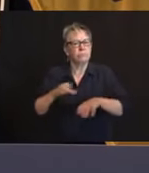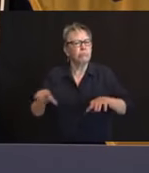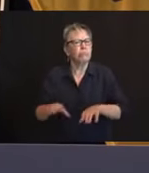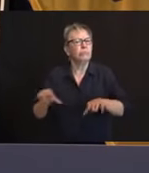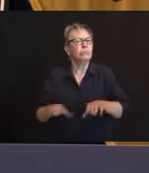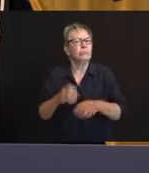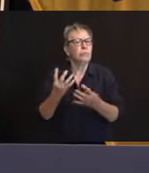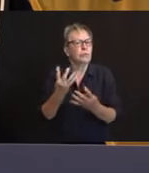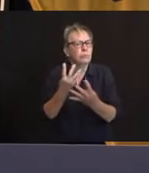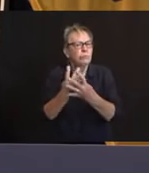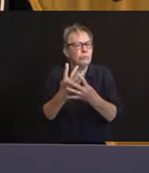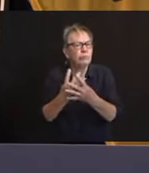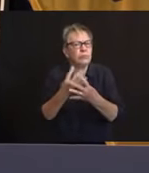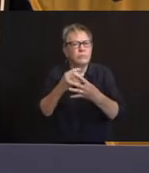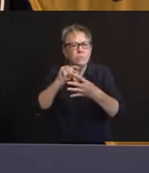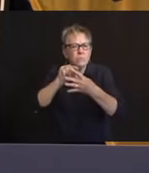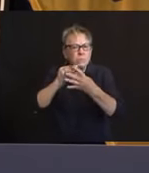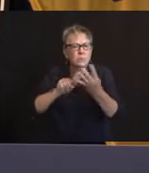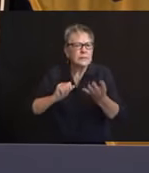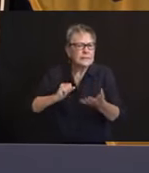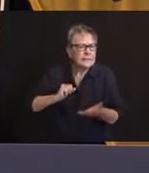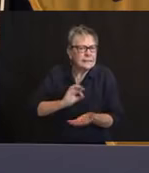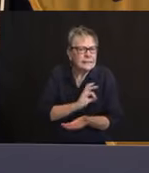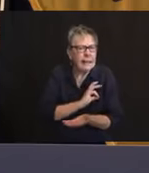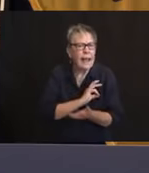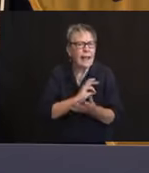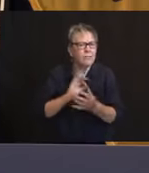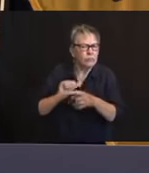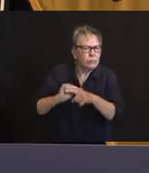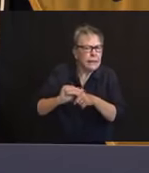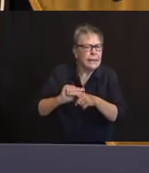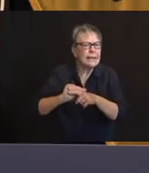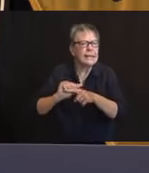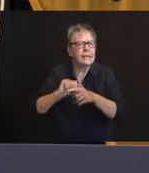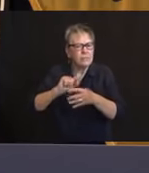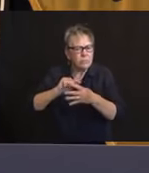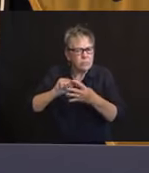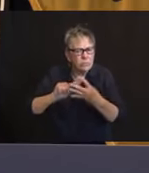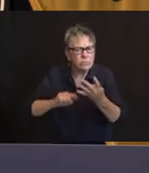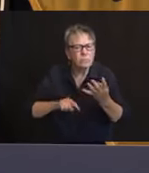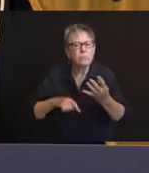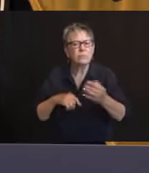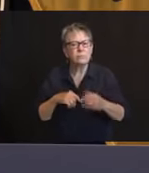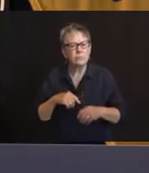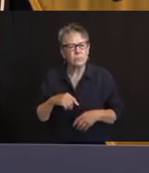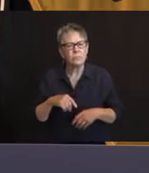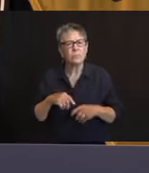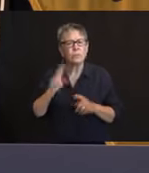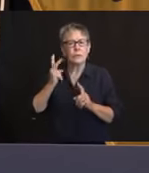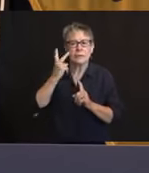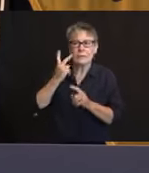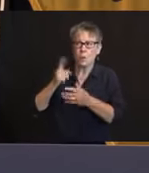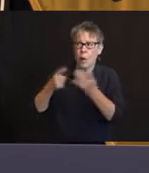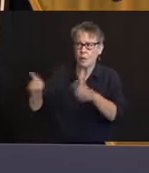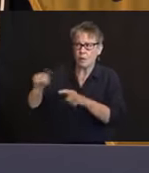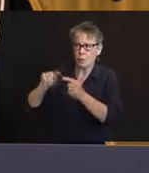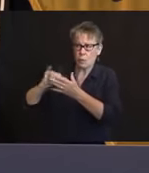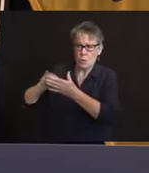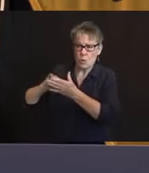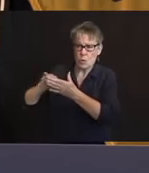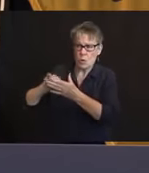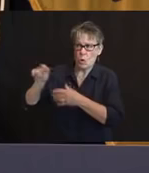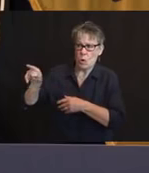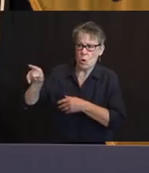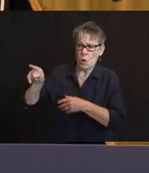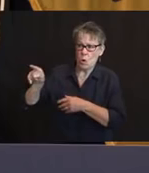New York, we've made an enormous, we're taking big steps here as well. We also had a leadership meeting, Matt can weigh in